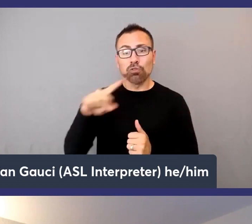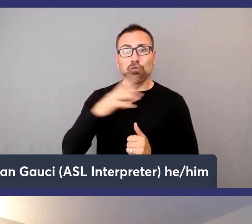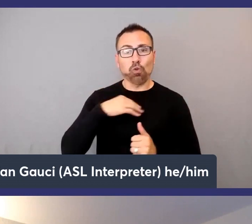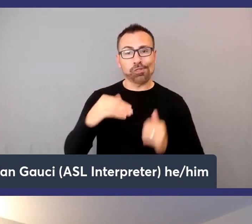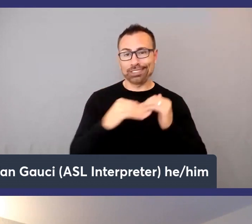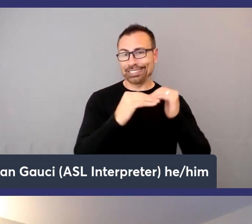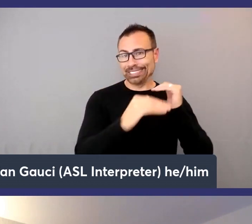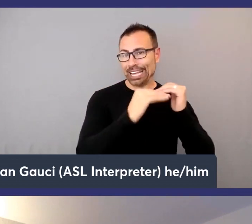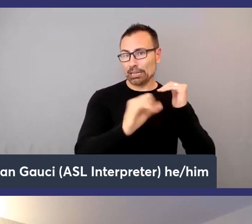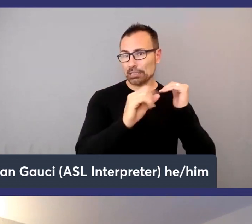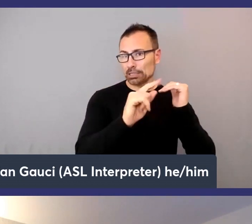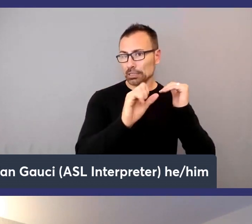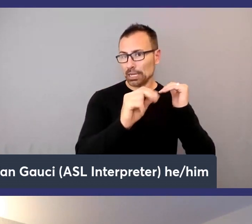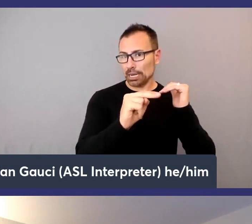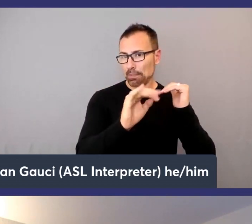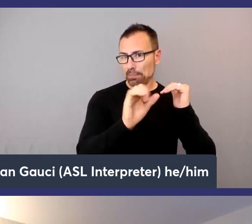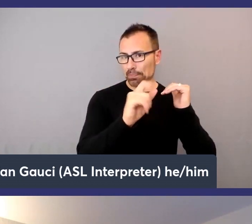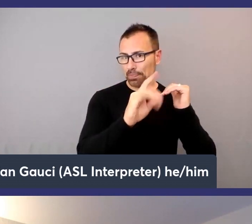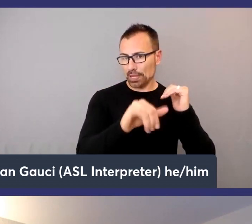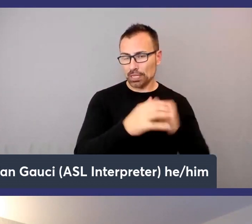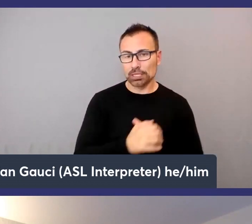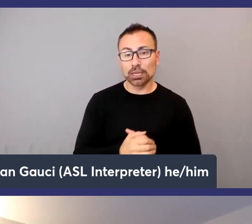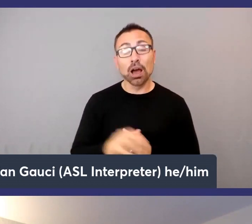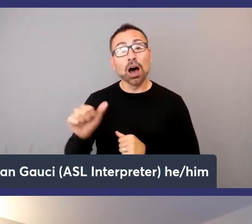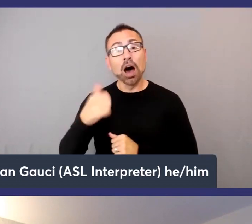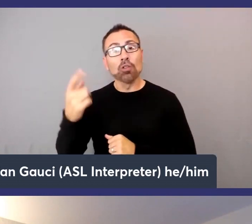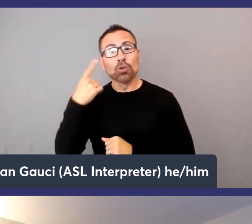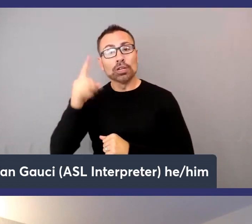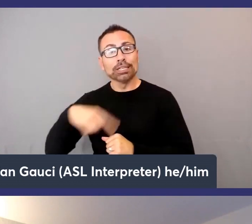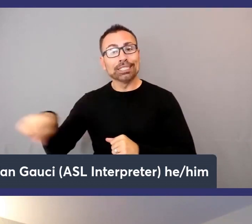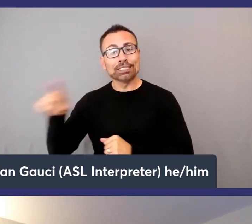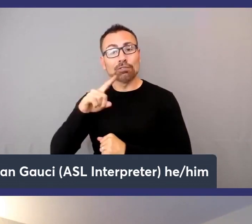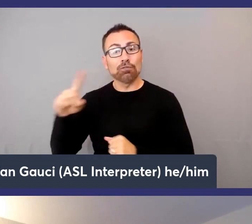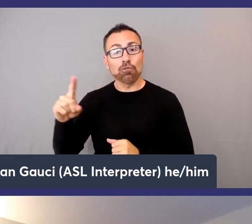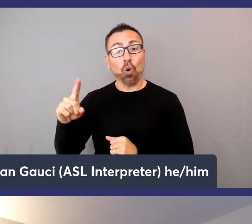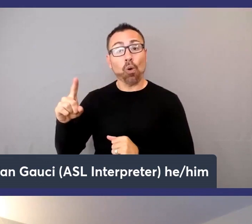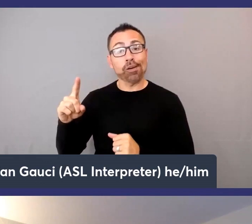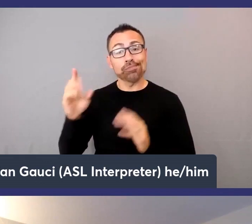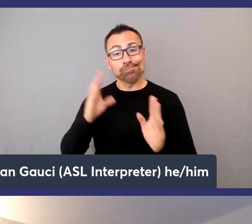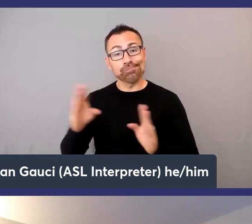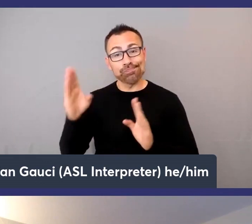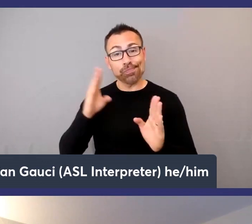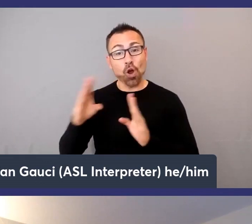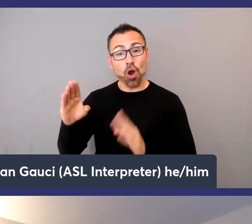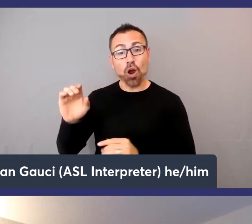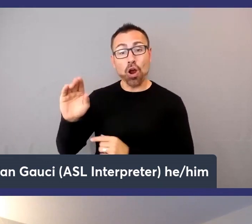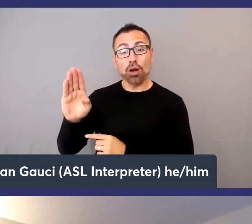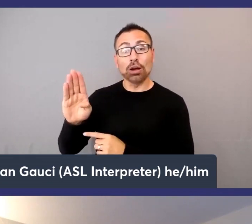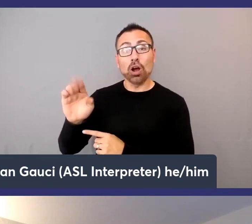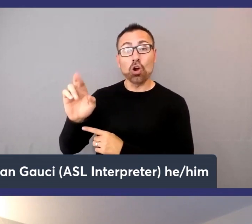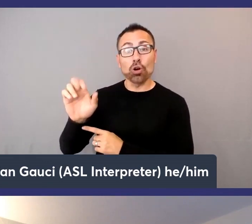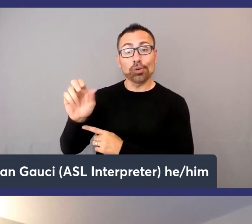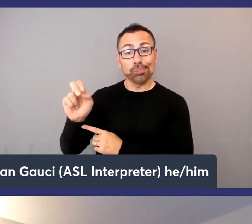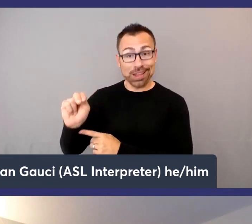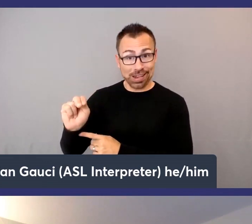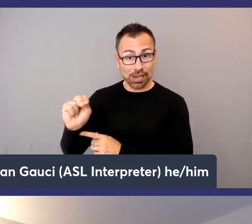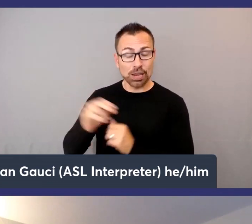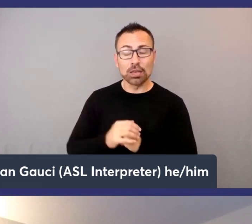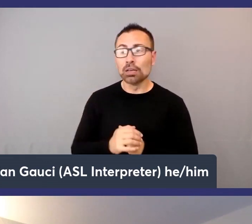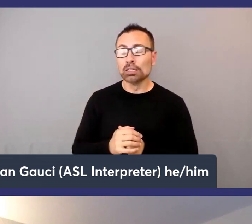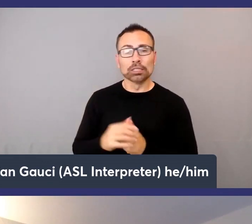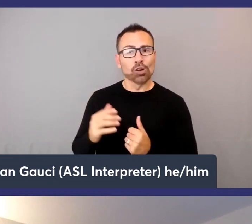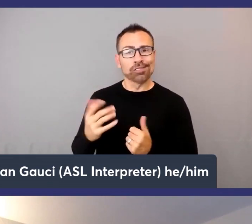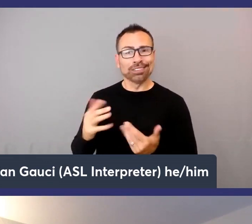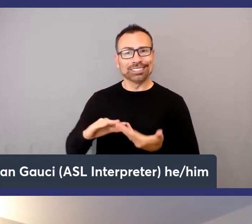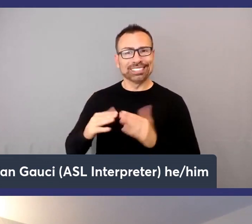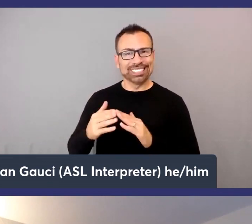and not a non a public sector account. So think about as we build new cities or revitalize existing cities, where do we want to put